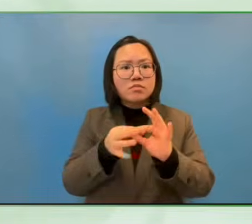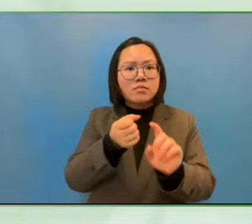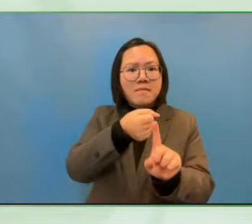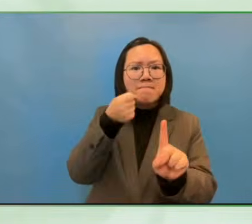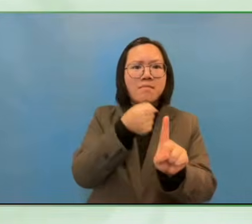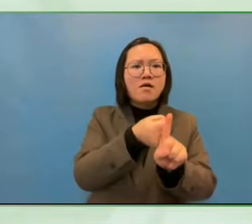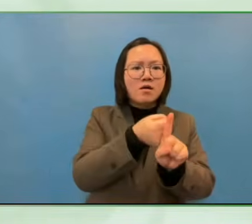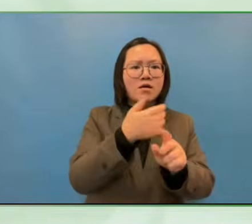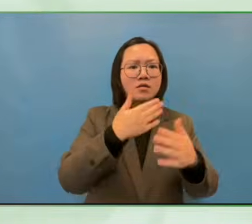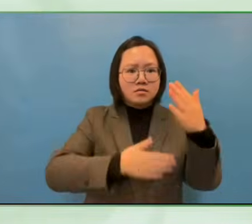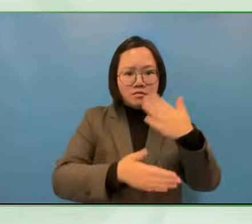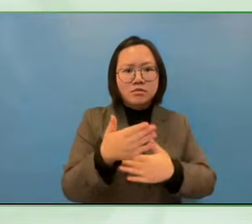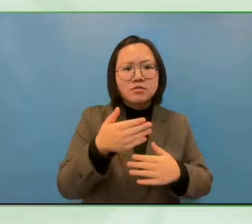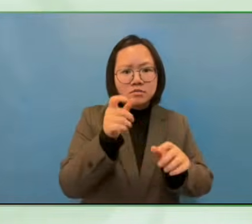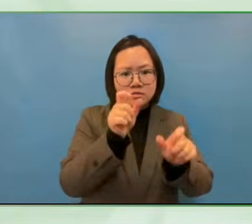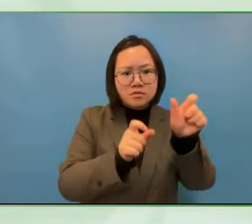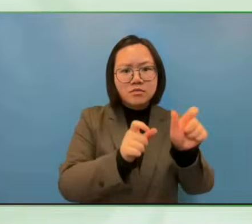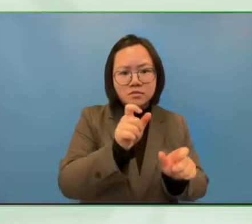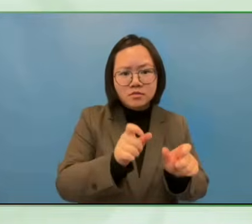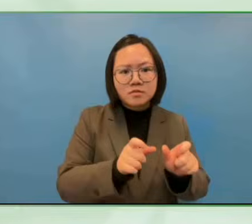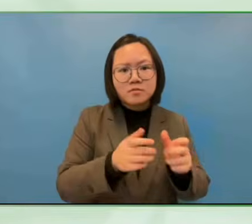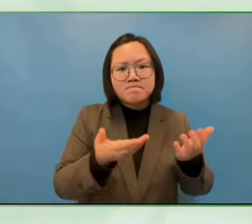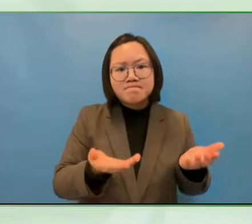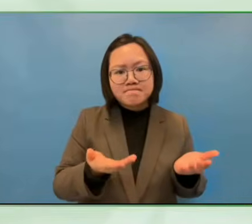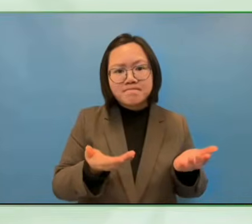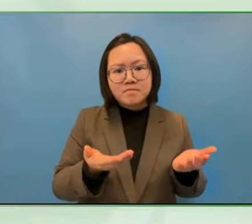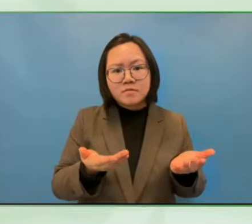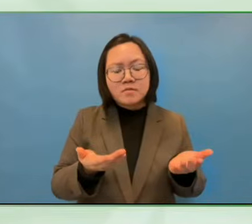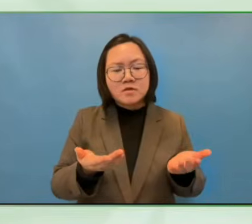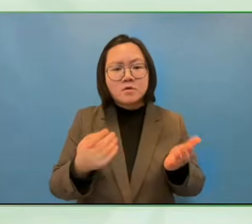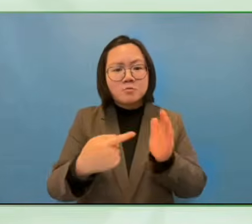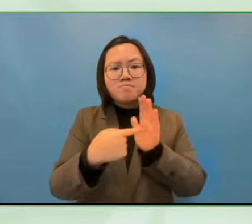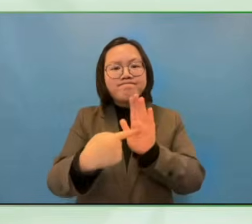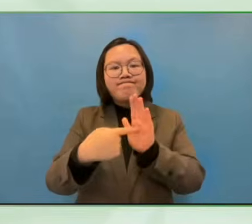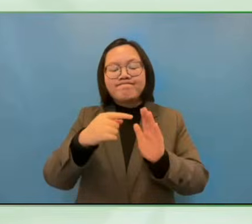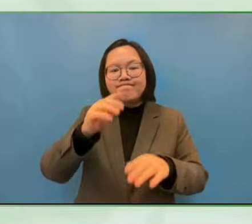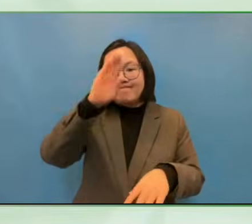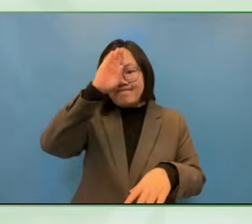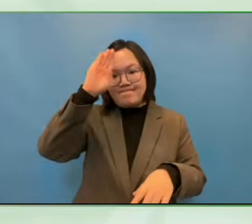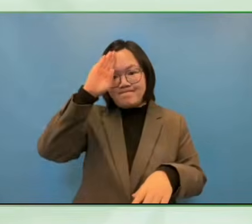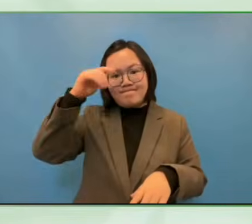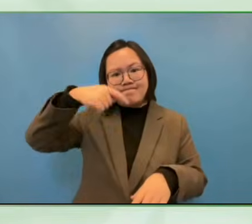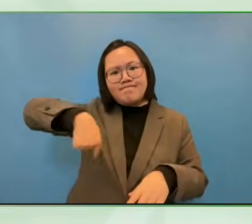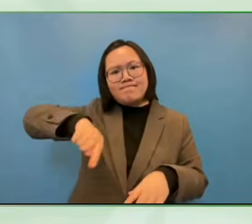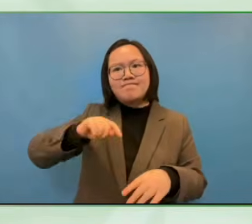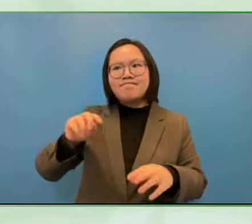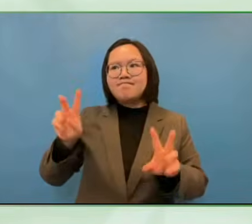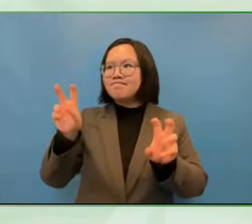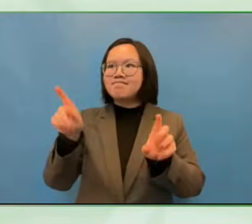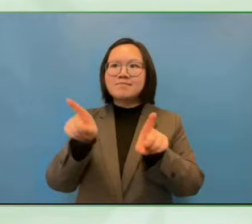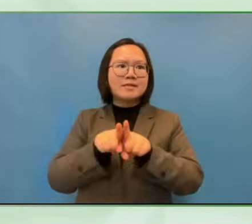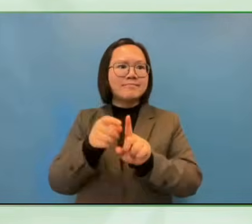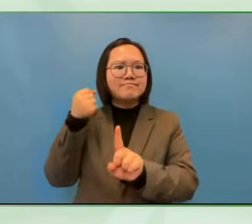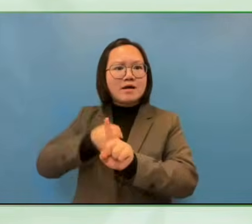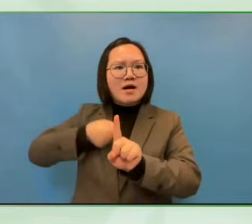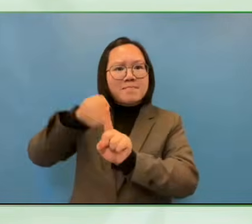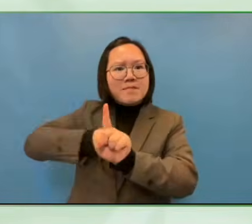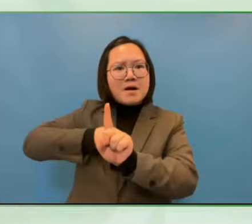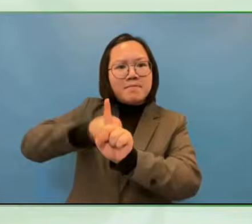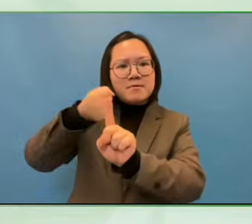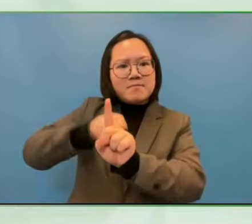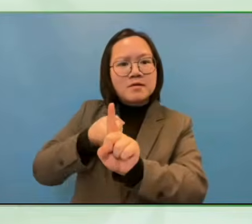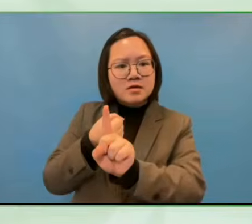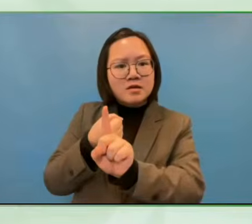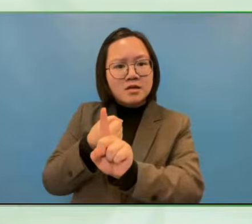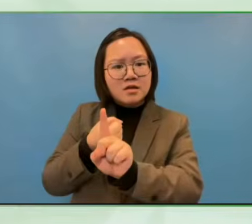people with disabilities. So as an academic, as well as an advocate, to me, it's an area ripe for